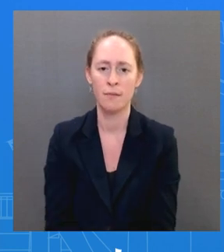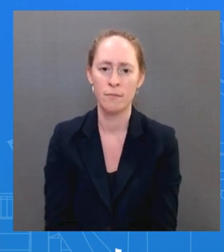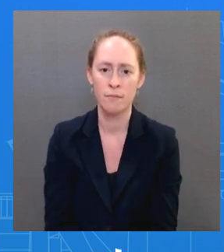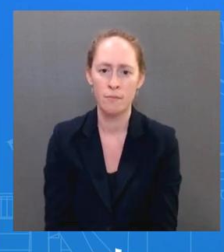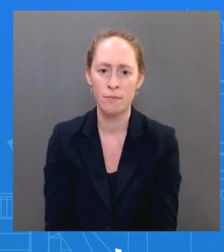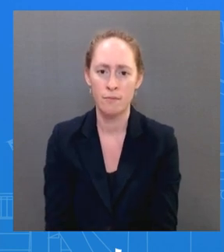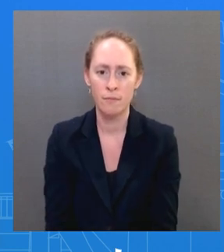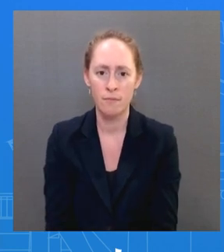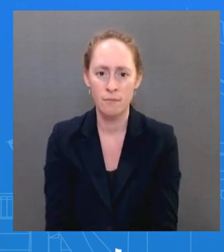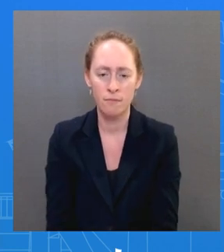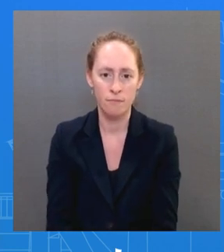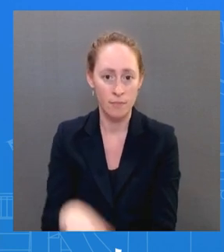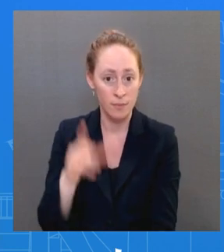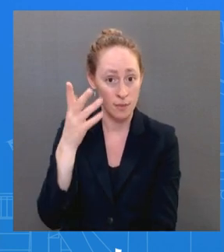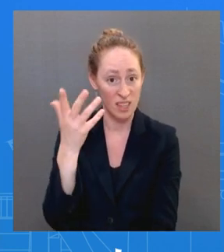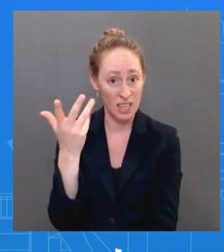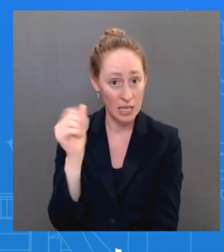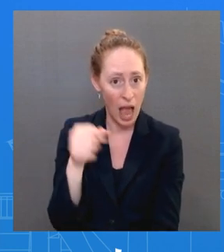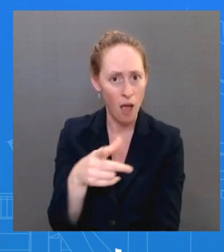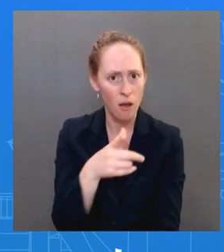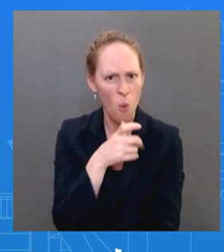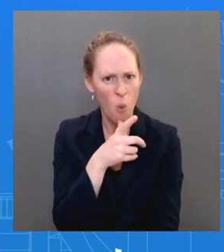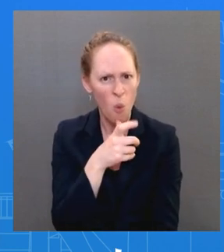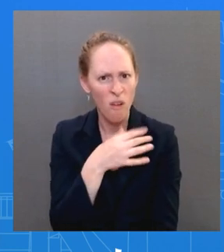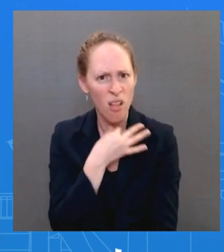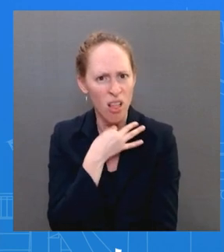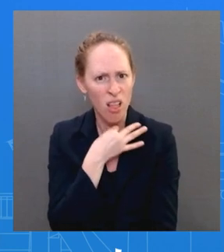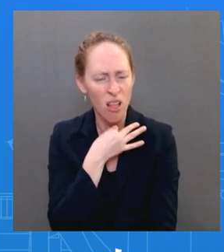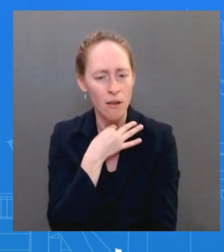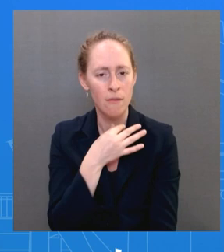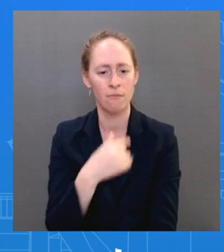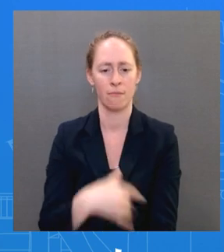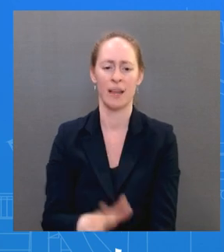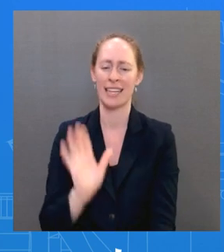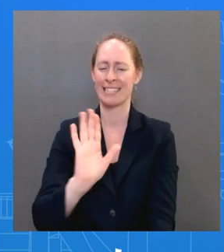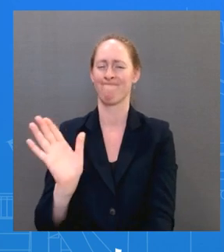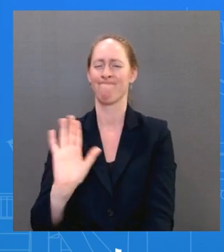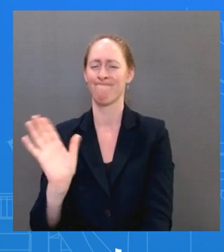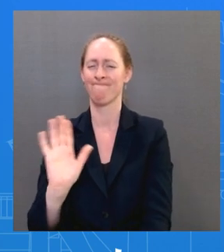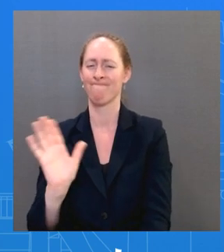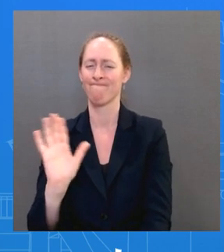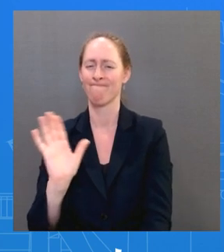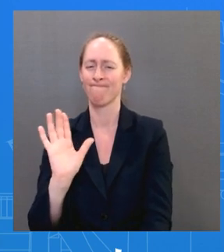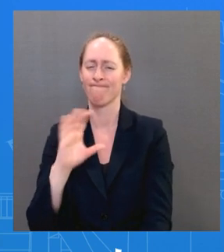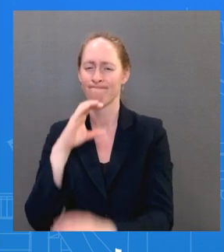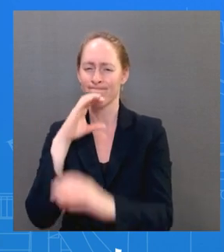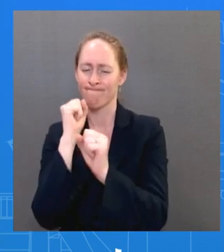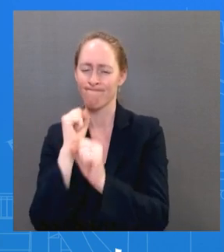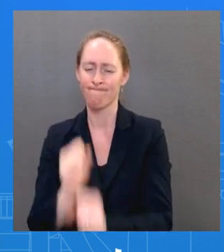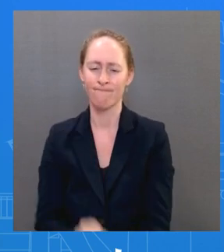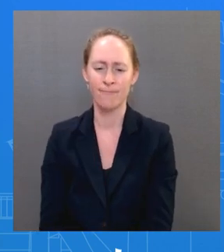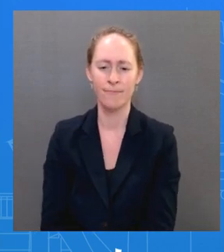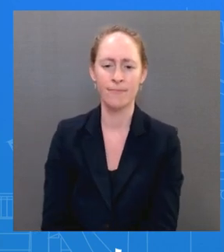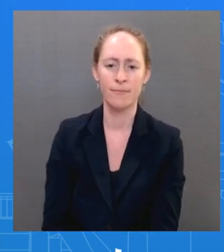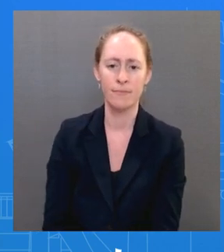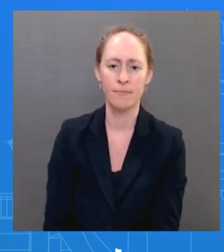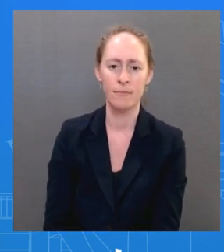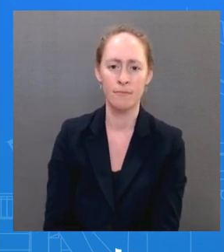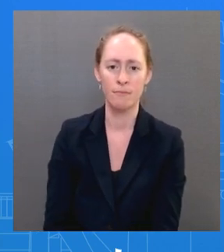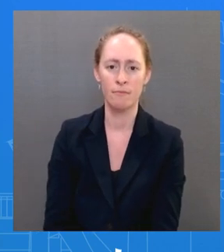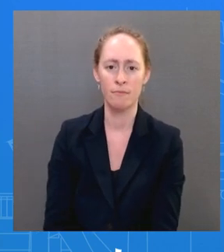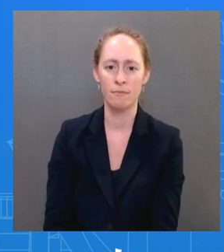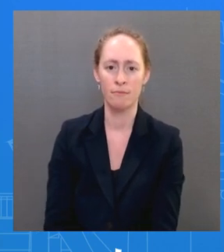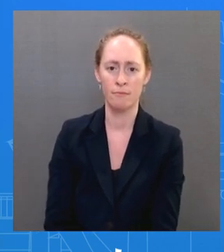be, privacy is incredibly important here. So I would reach out to them directly. What I'm saying is